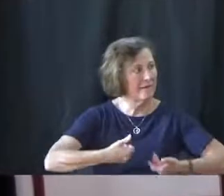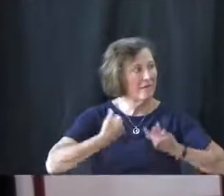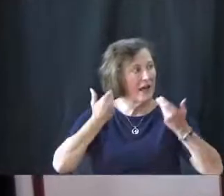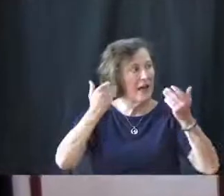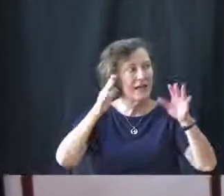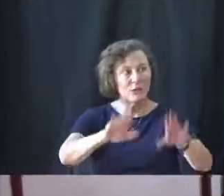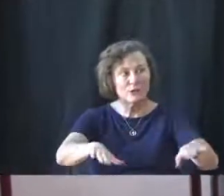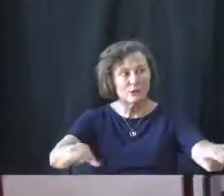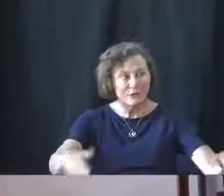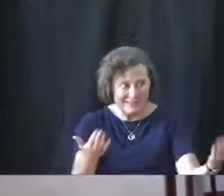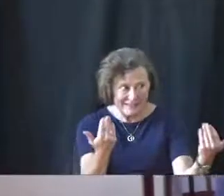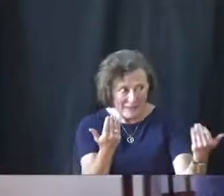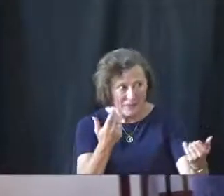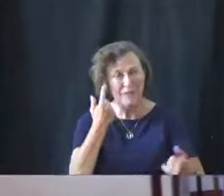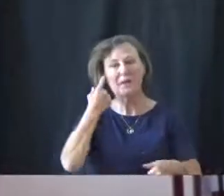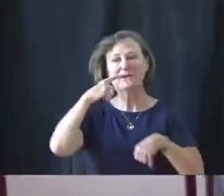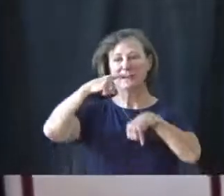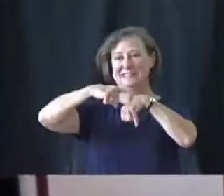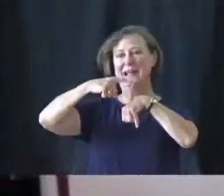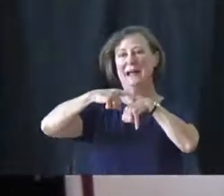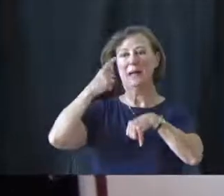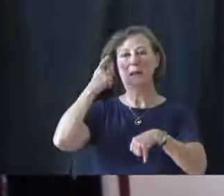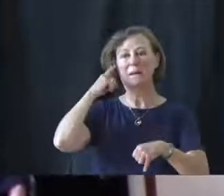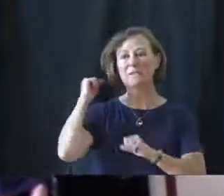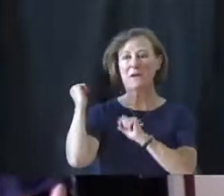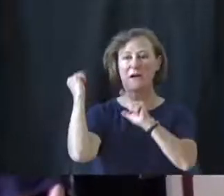children down now for the Time for All Ages.